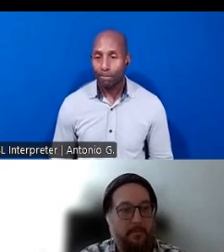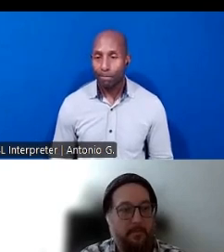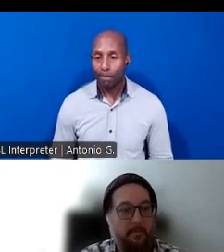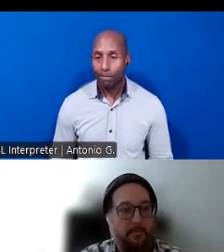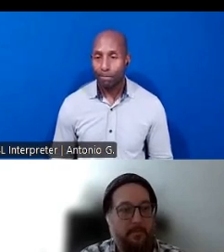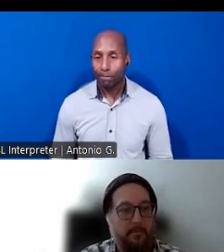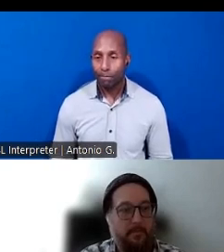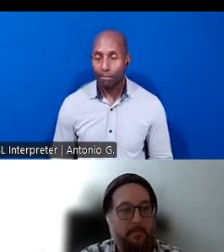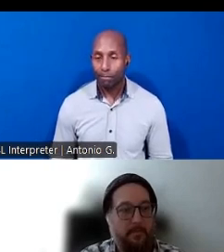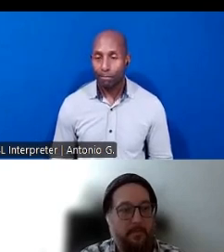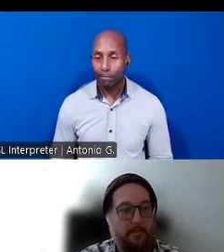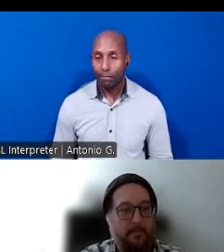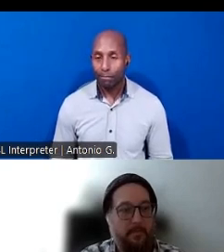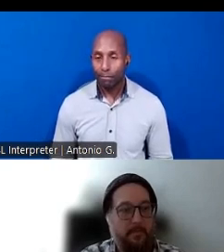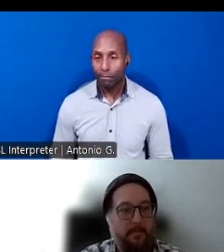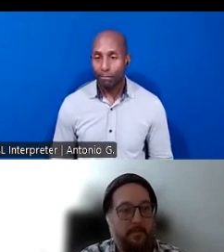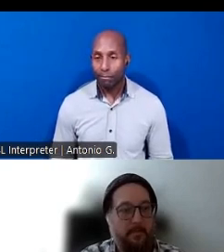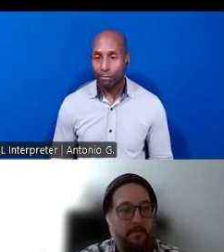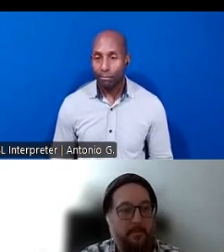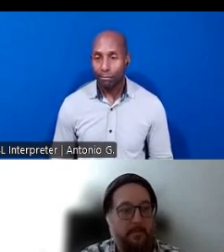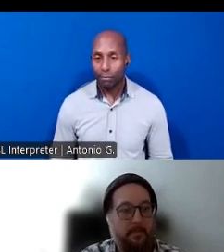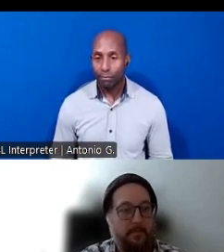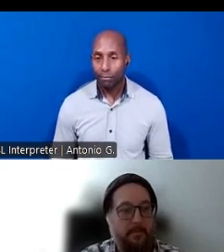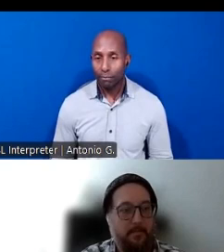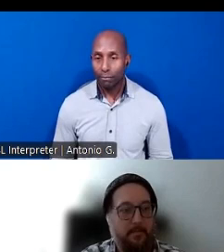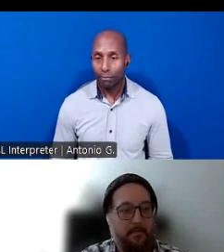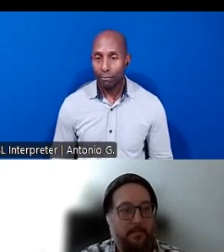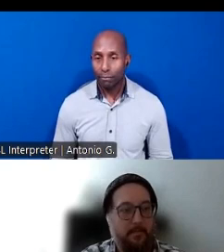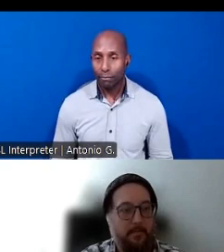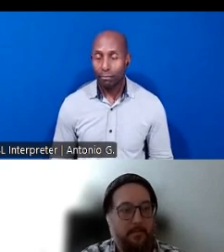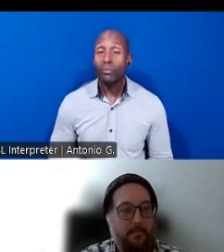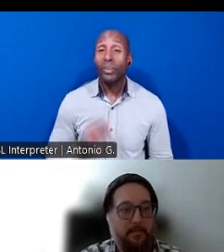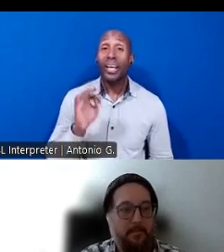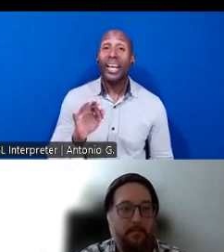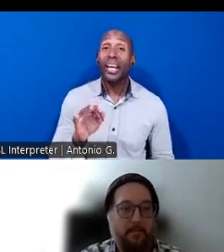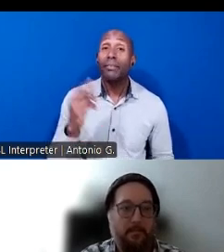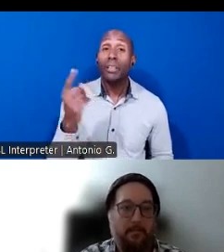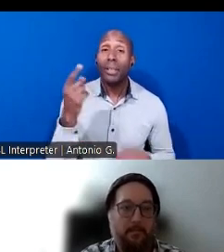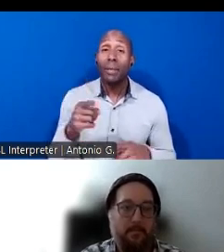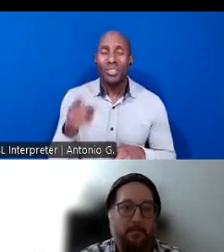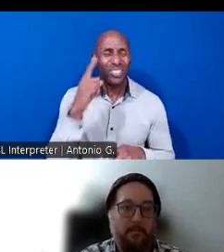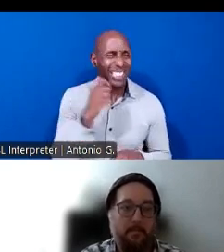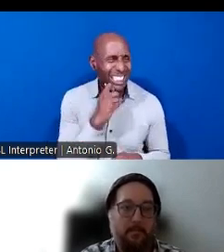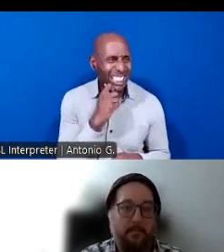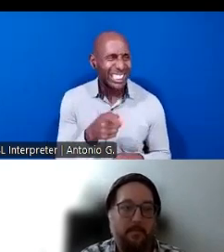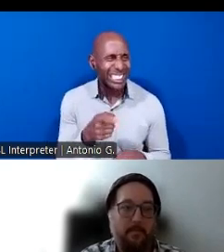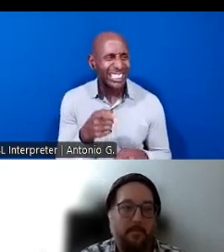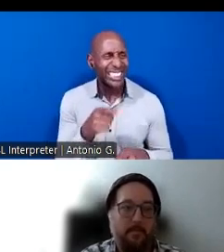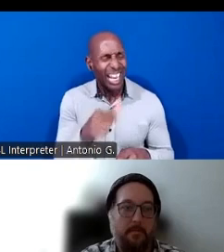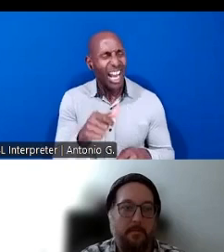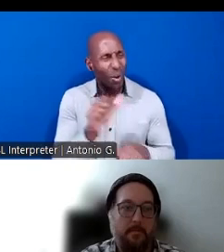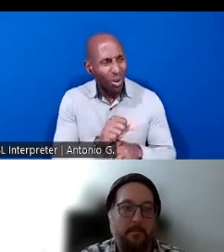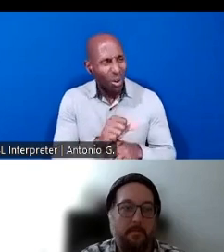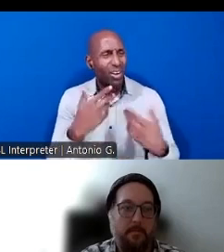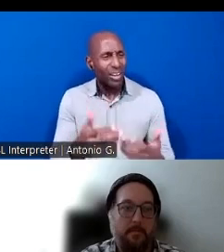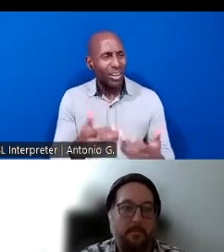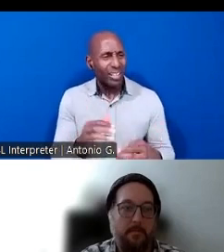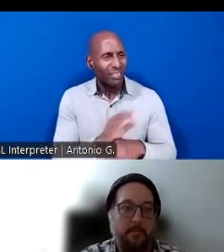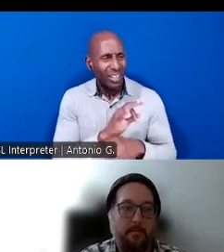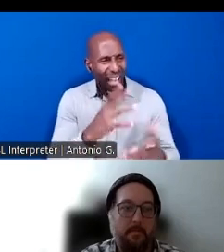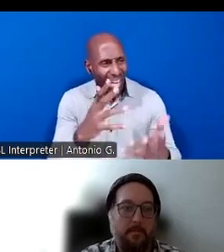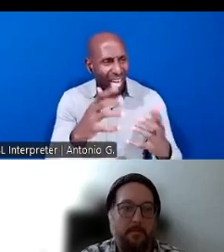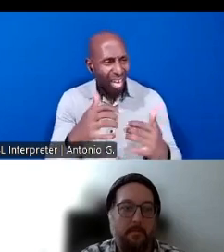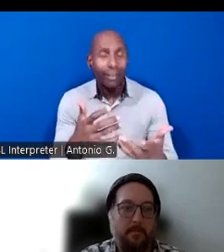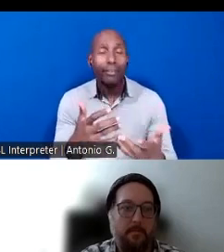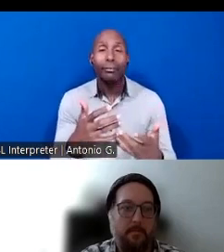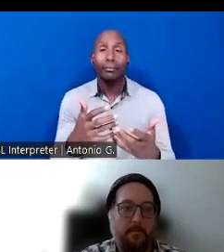not working, we just say close it, download a fresh copy, and start over again. It's